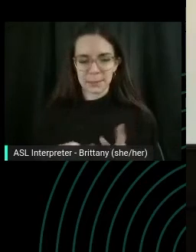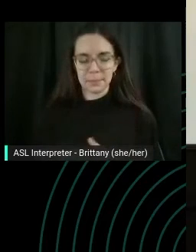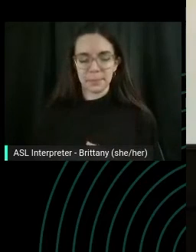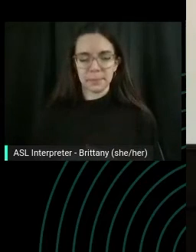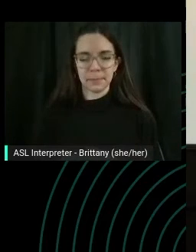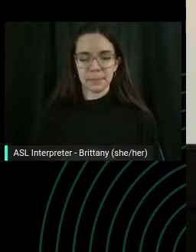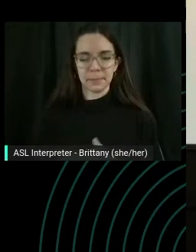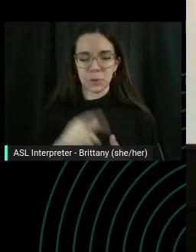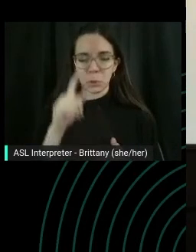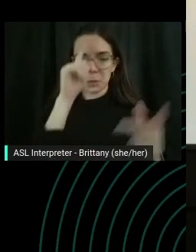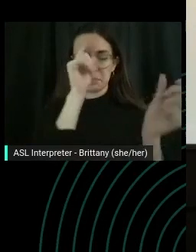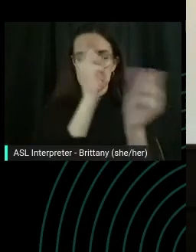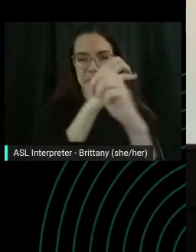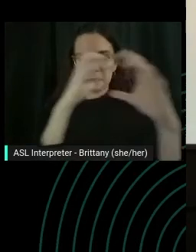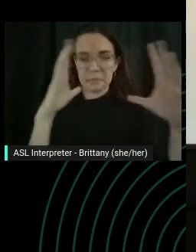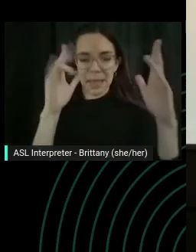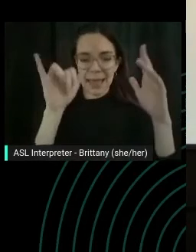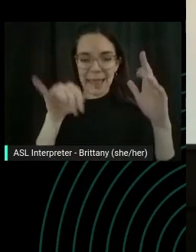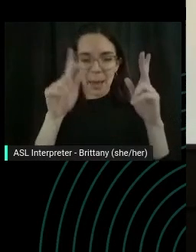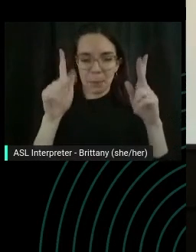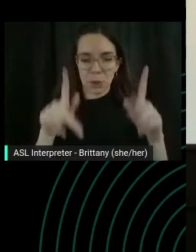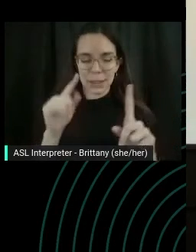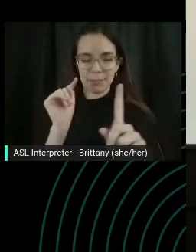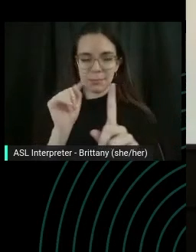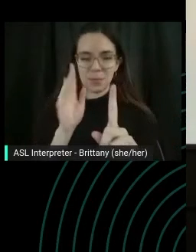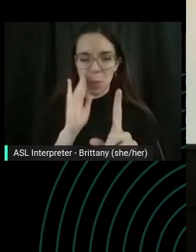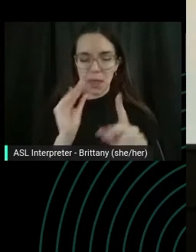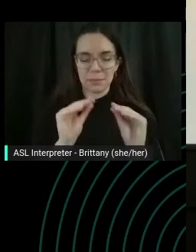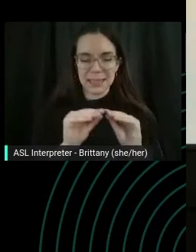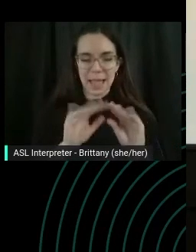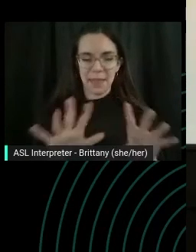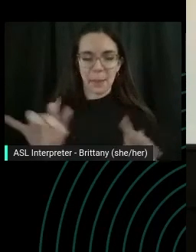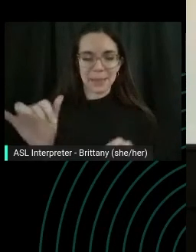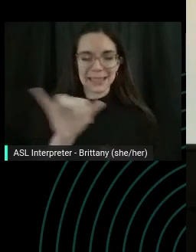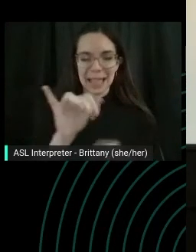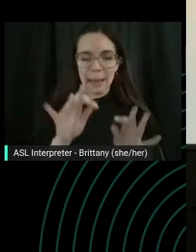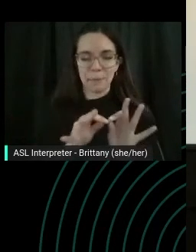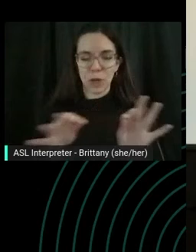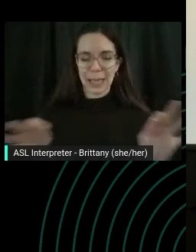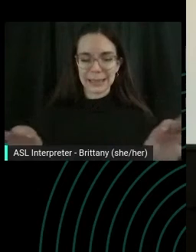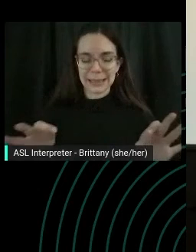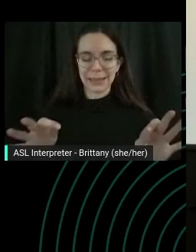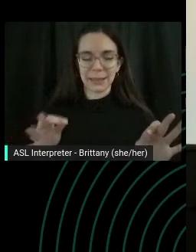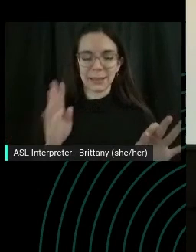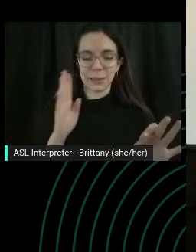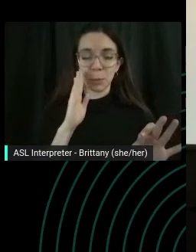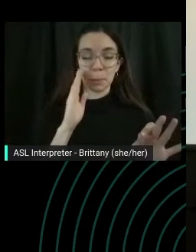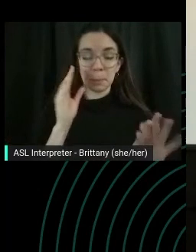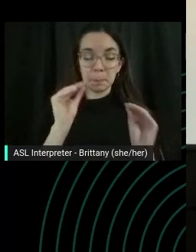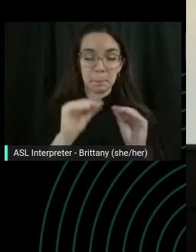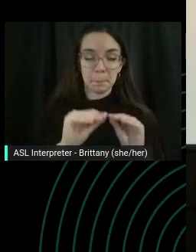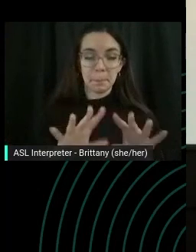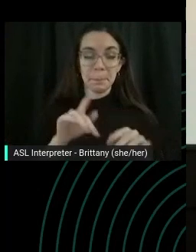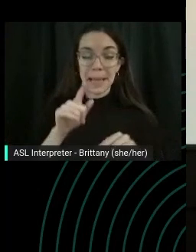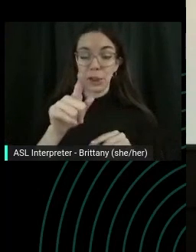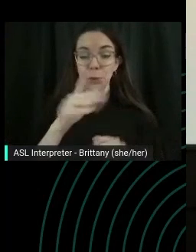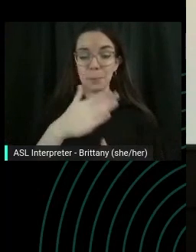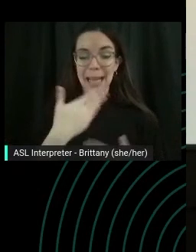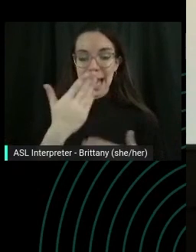we'll send them the same phrases, the following phrases. May you be happy. May you be